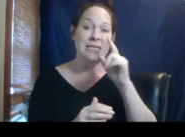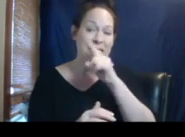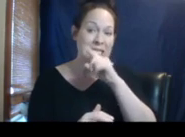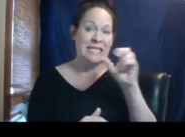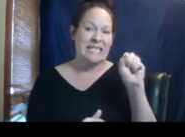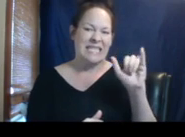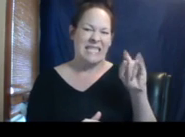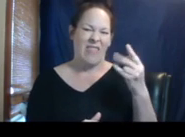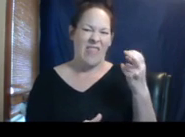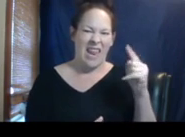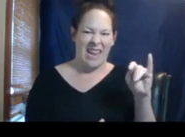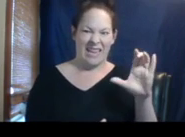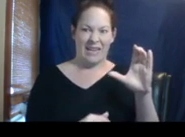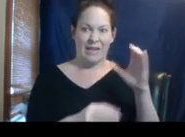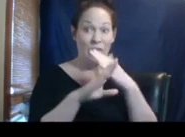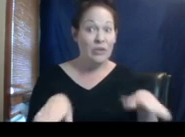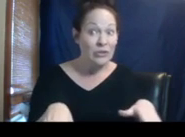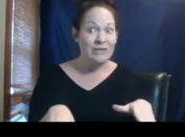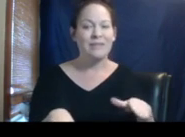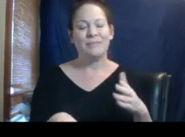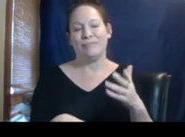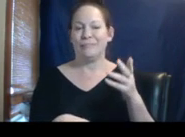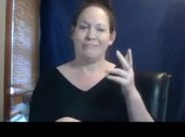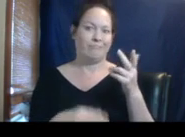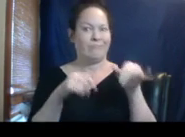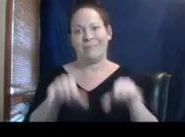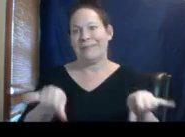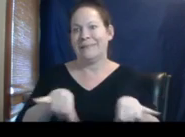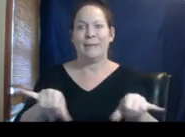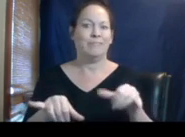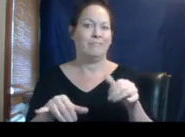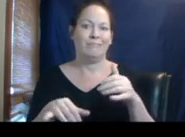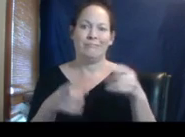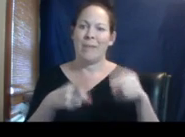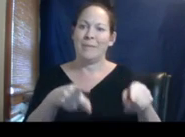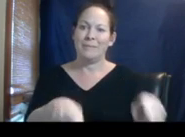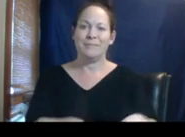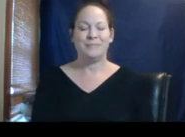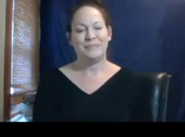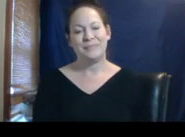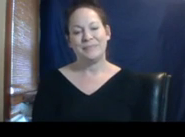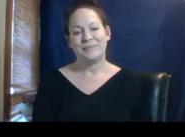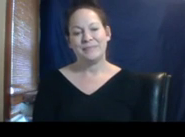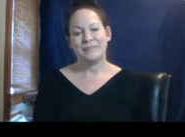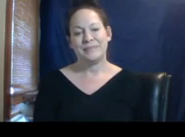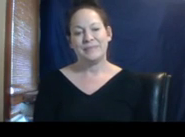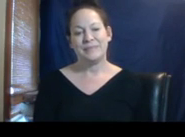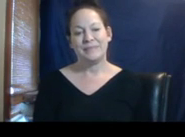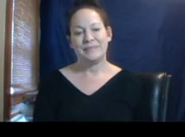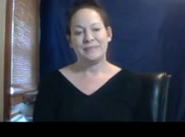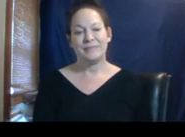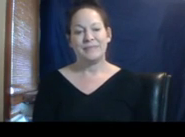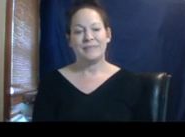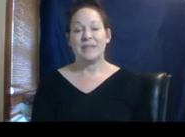are just paramount. And so you got to kind of look for sign errors, look for sign errors, look for sign errors. And the remainder theorem